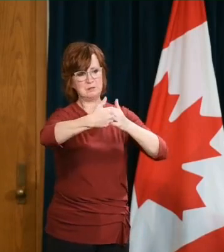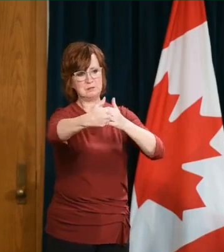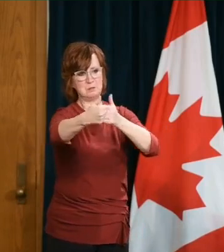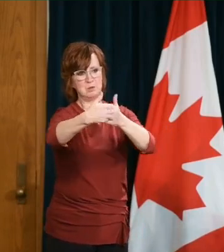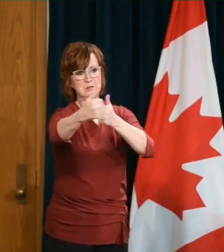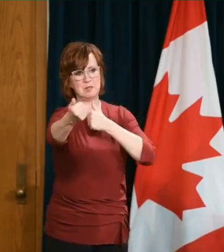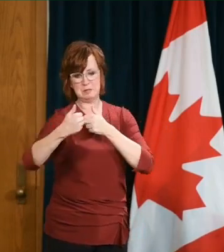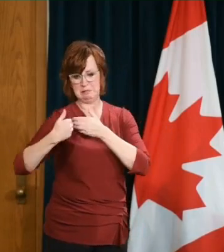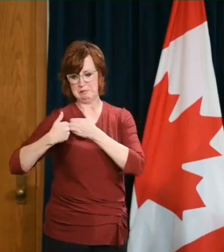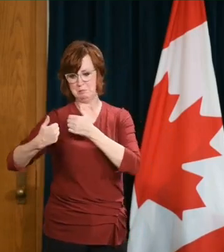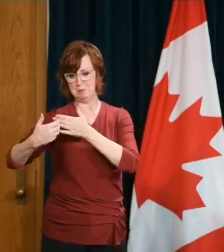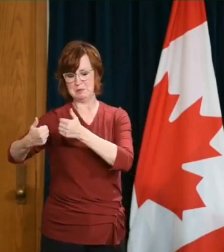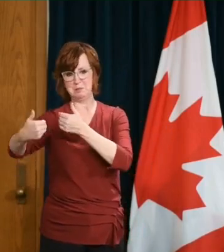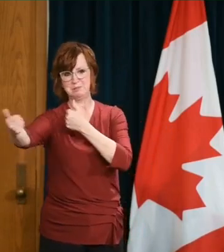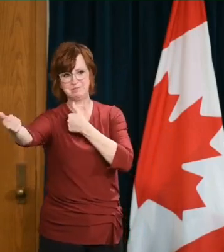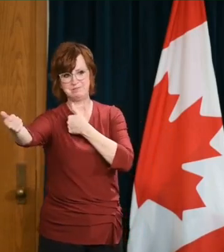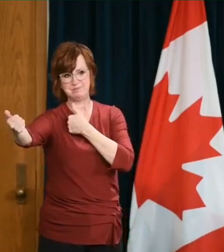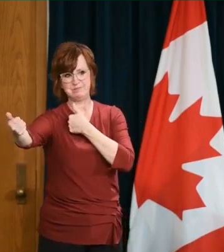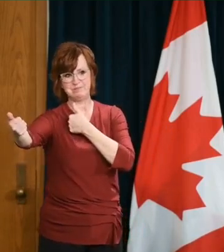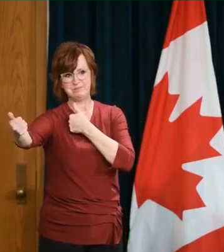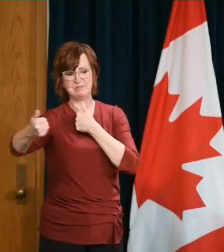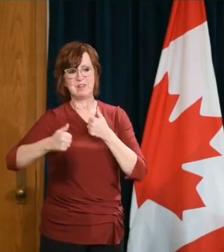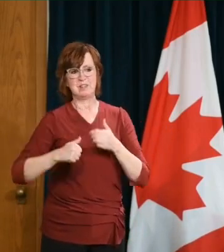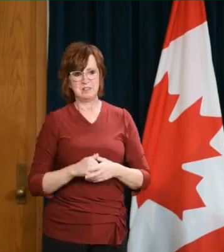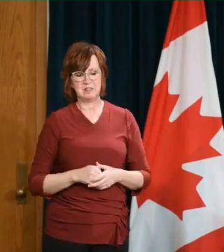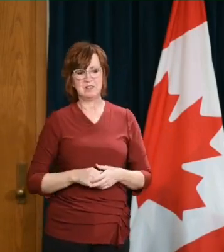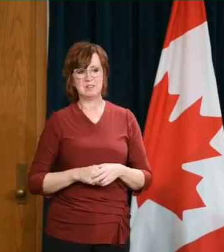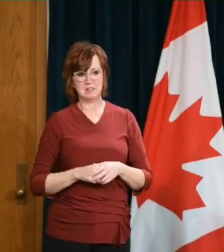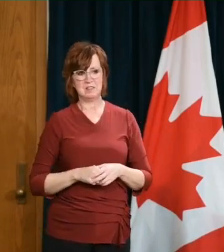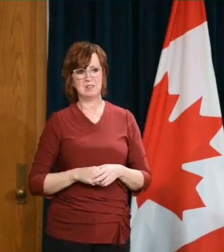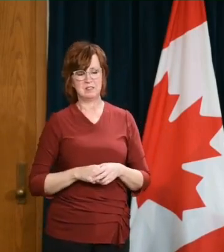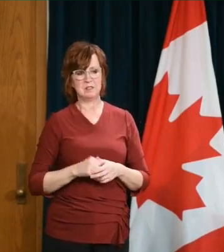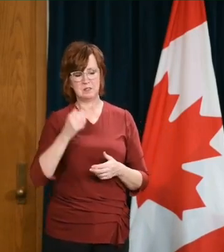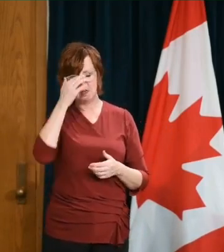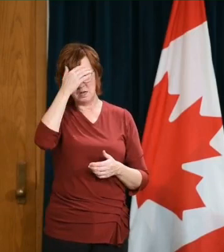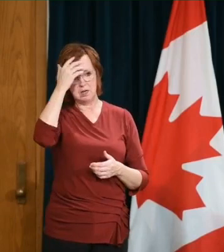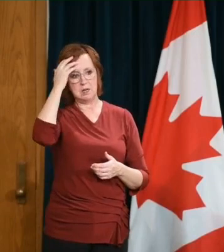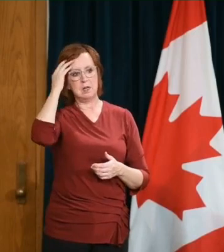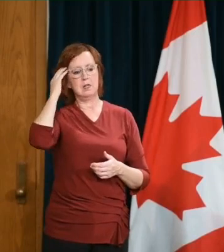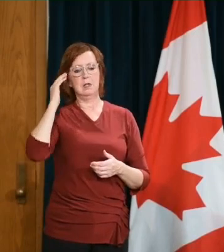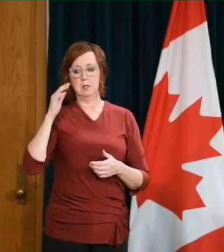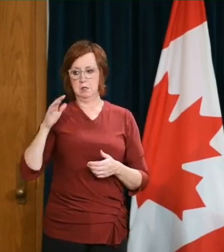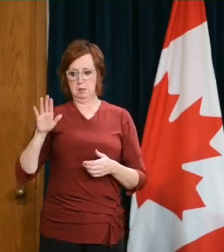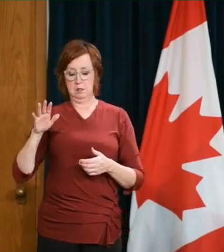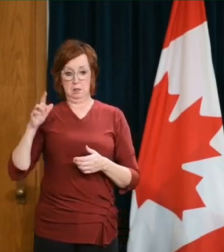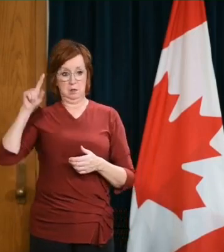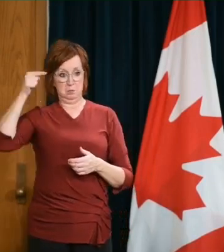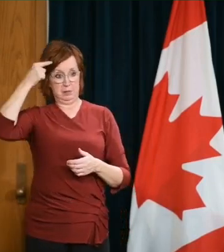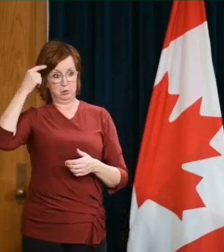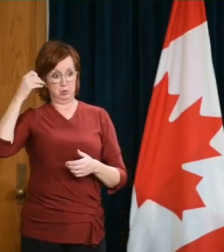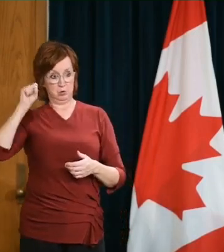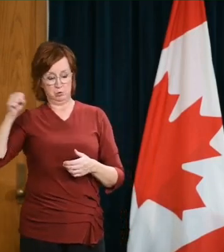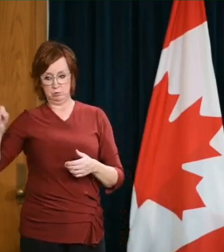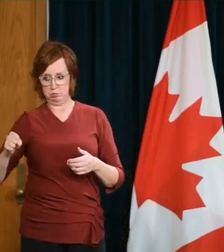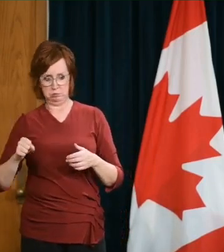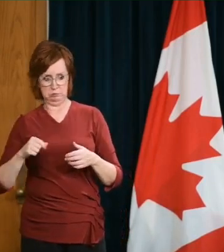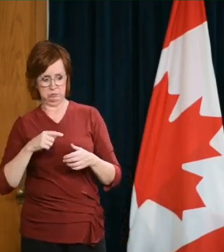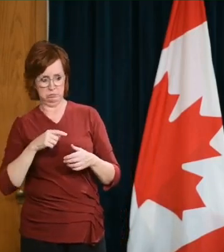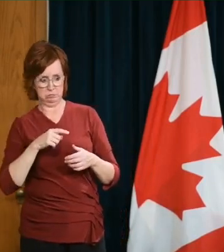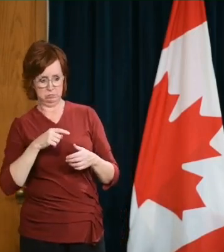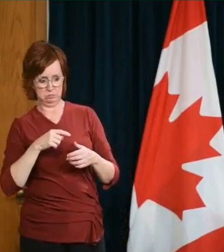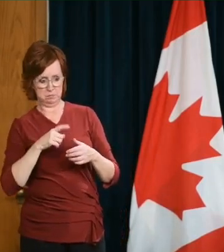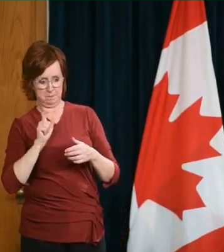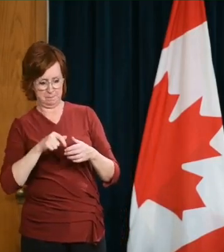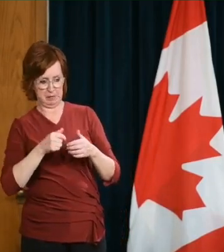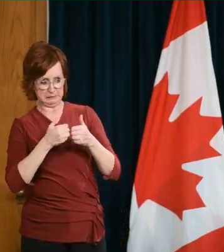that capacity needs to be provided. Minister of Social Services is ensuring that will be provided. He's working with those shelter